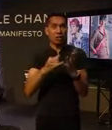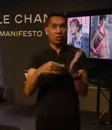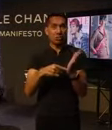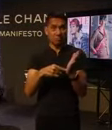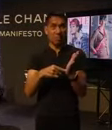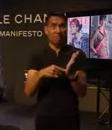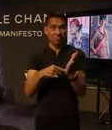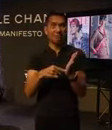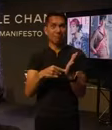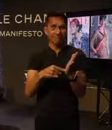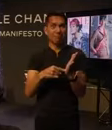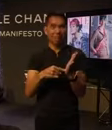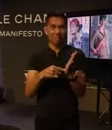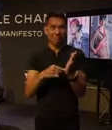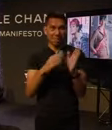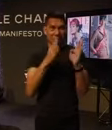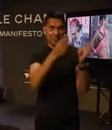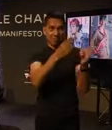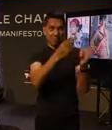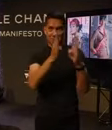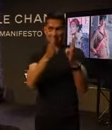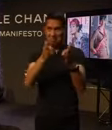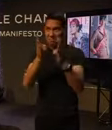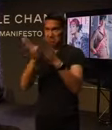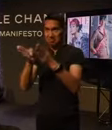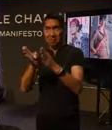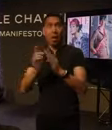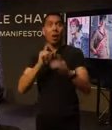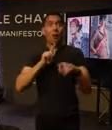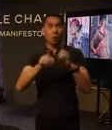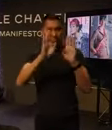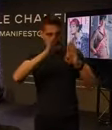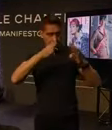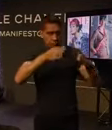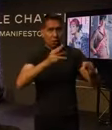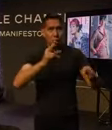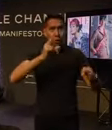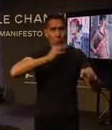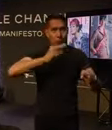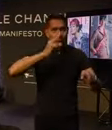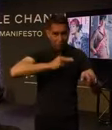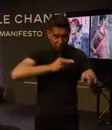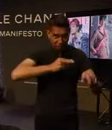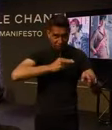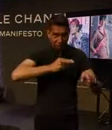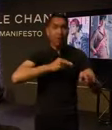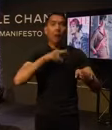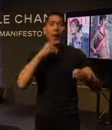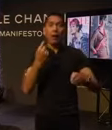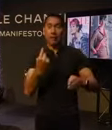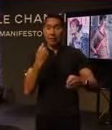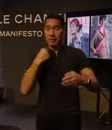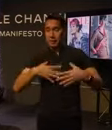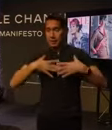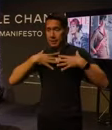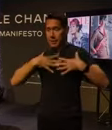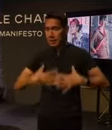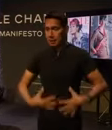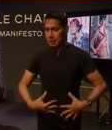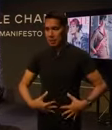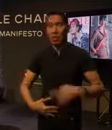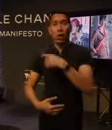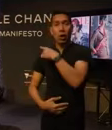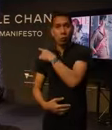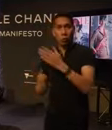and is generally targeting youth, that this particular garment form was something almost kind